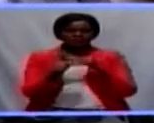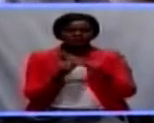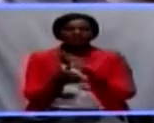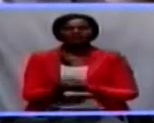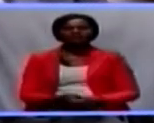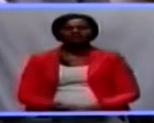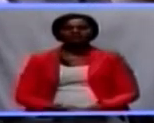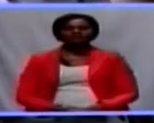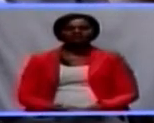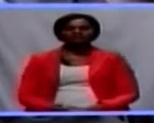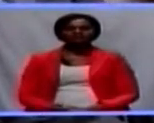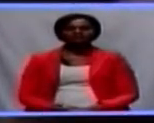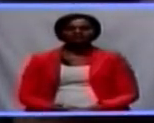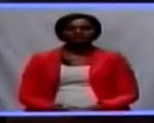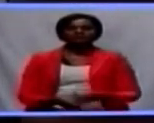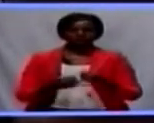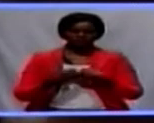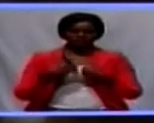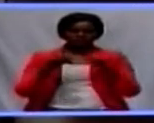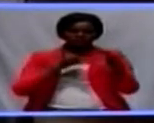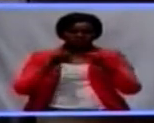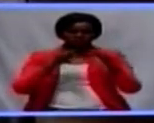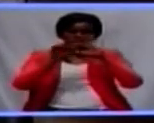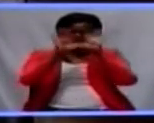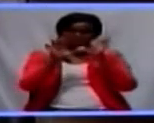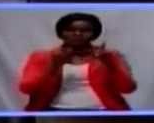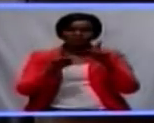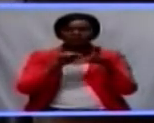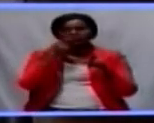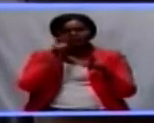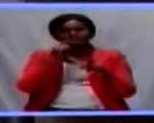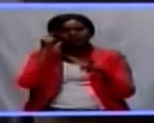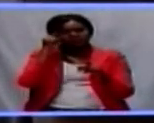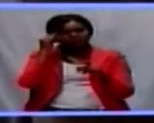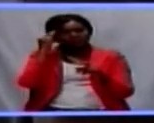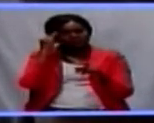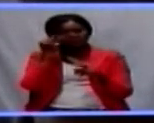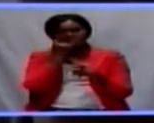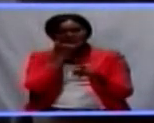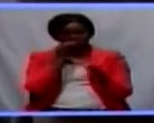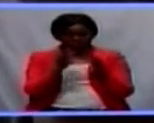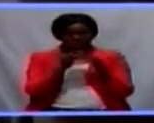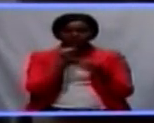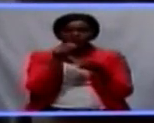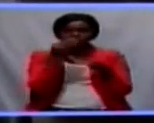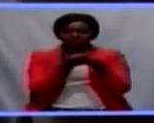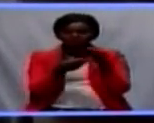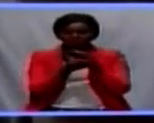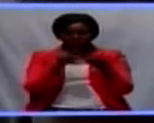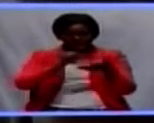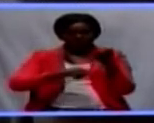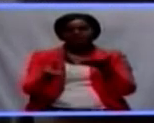it very well. People must feel guilty that they are not contributing to, to tax